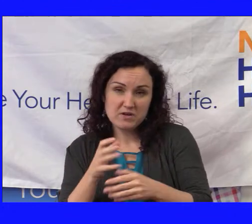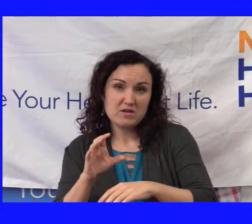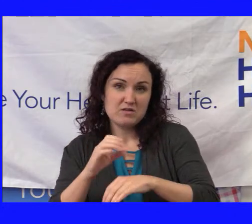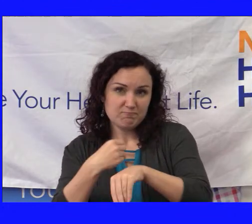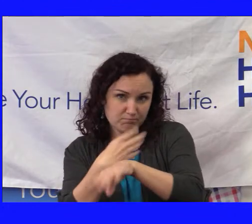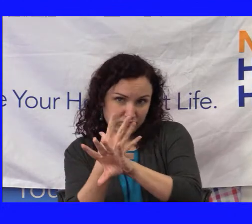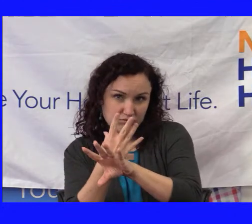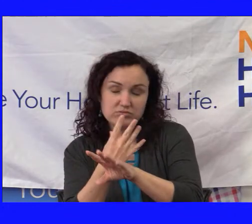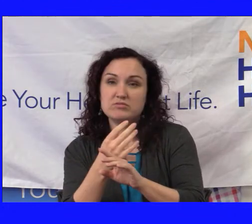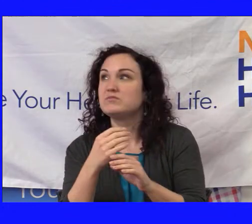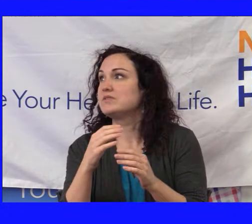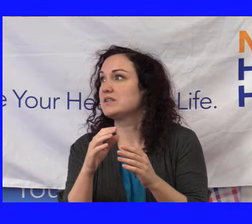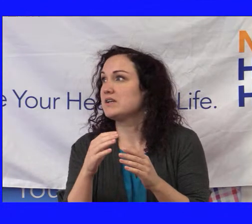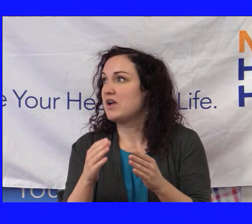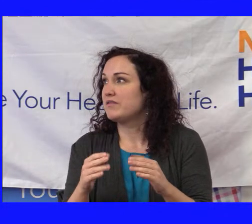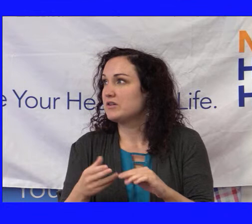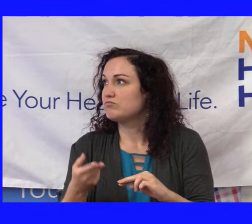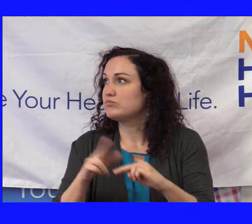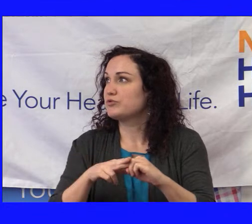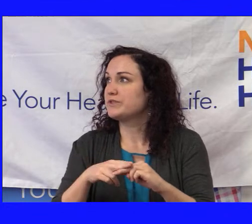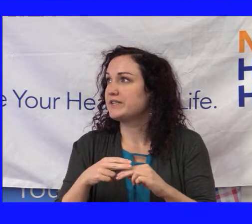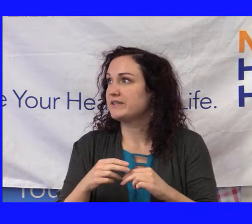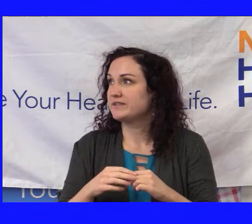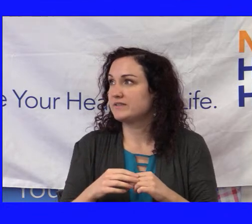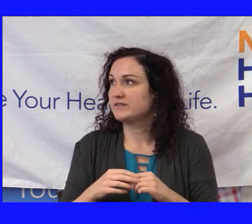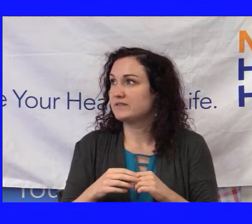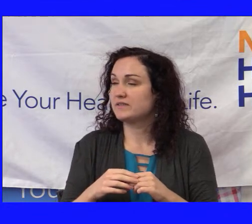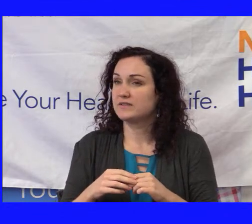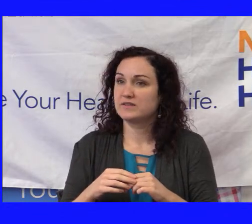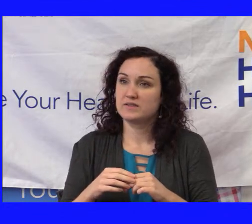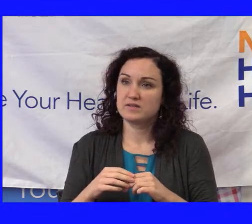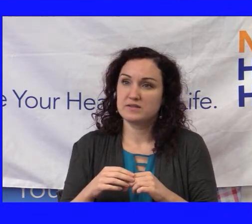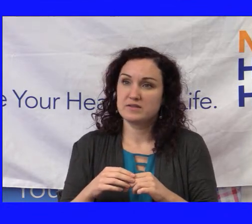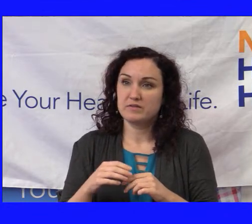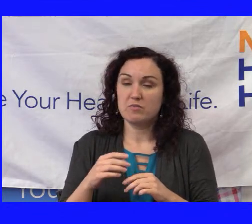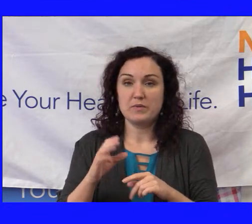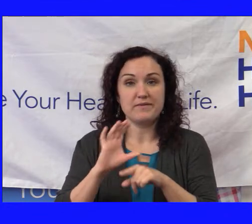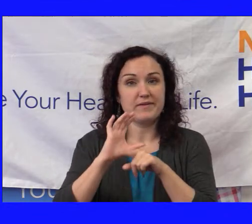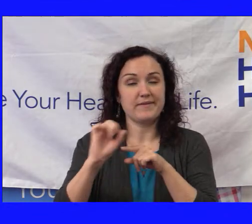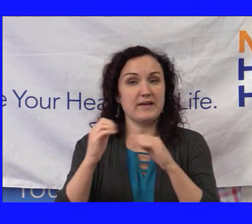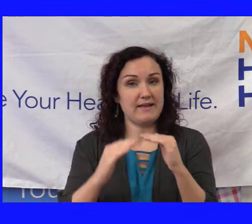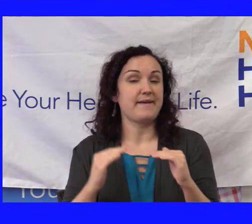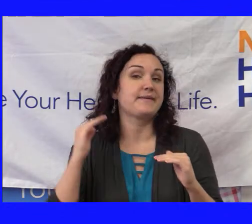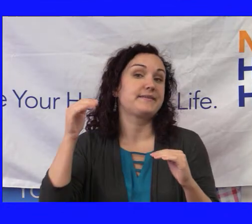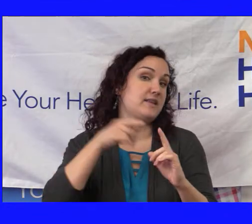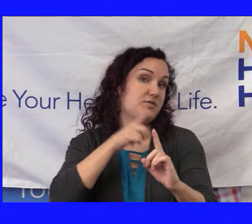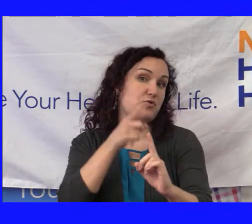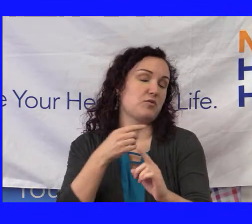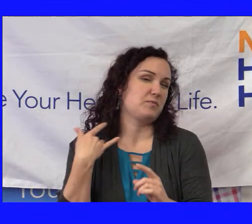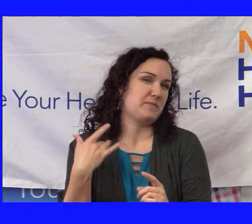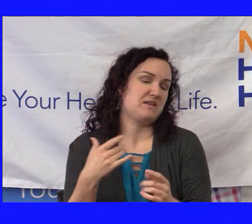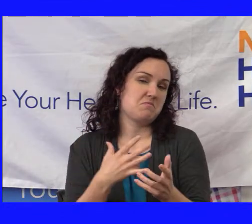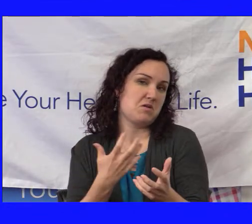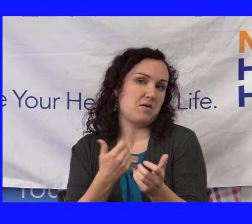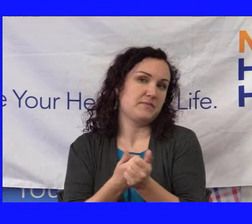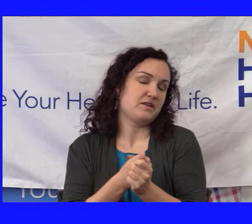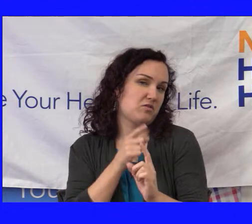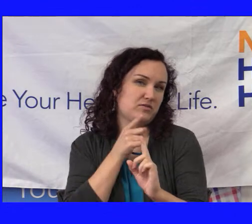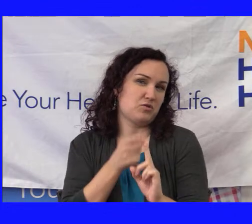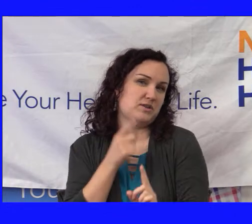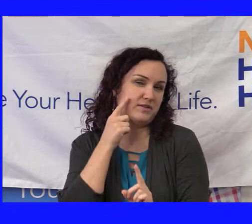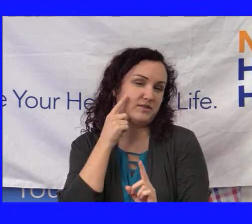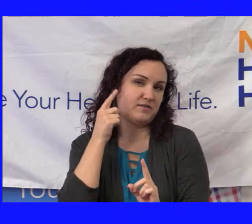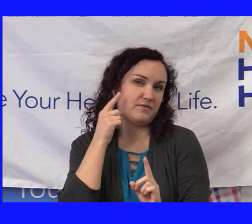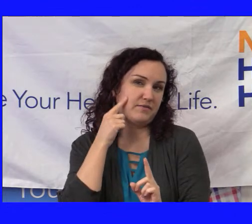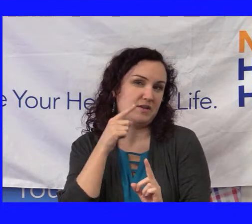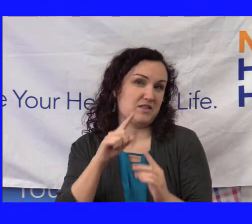as have our NYC Care enrollment. For some of these where we've dramatically exceeded the target, we tend to update our targets for